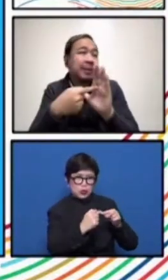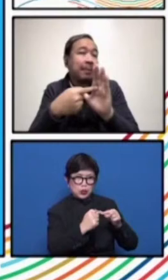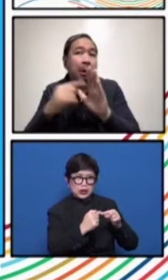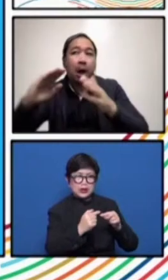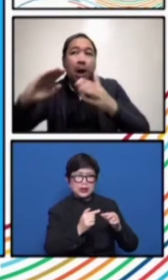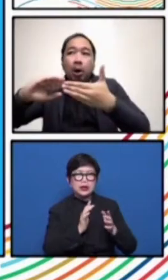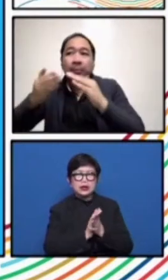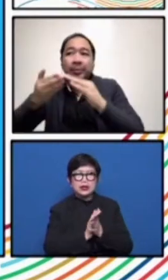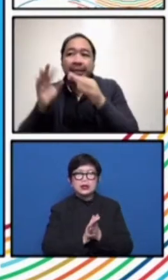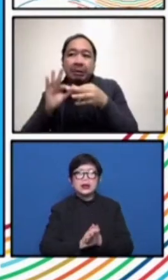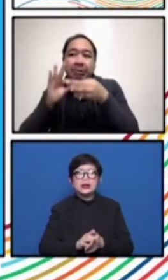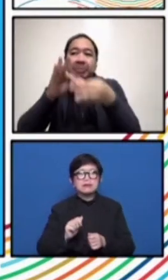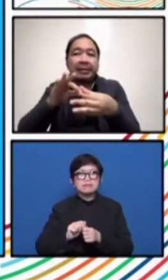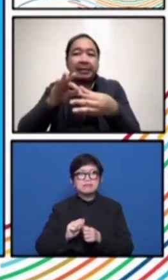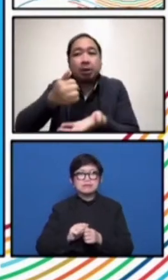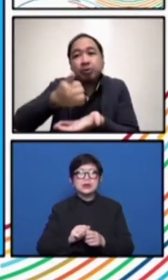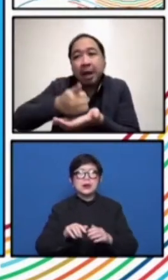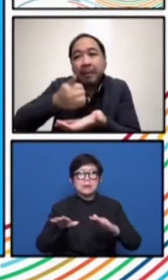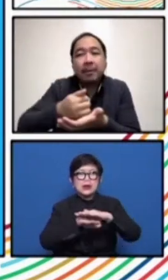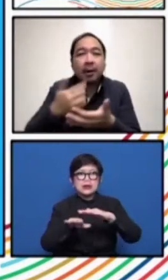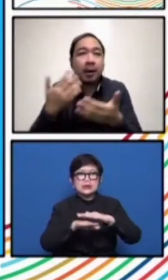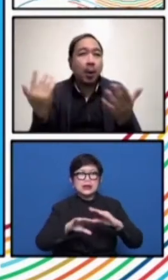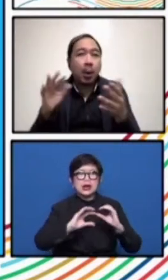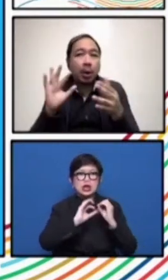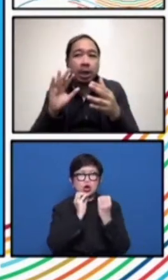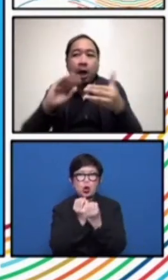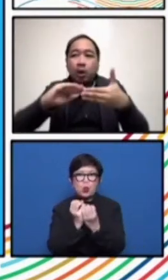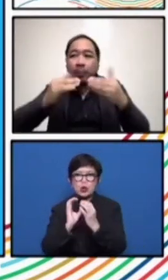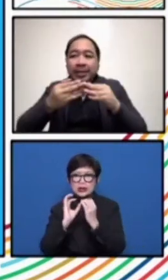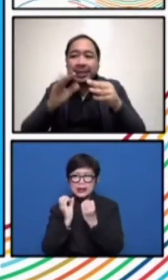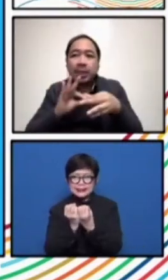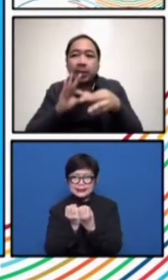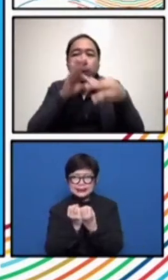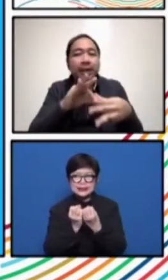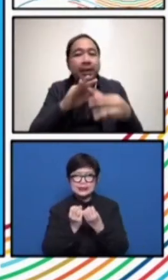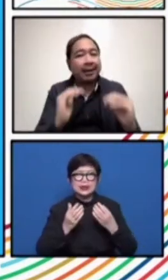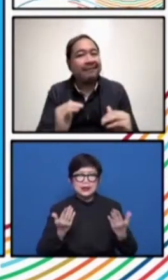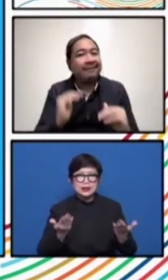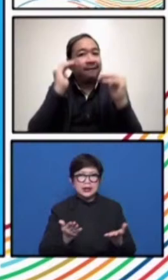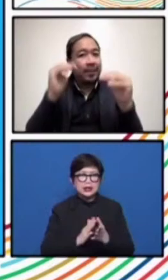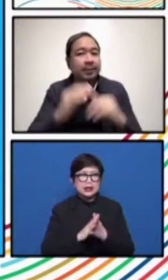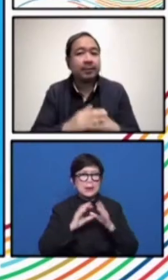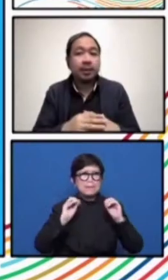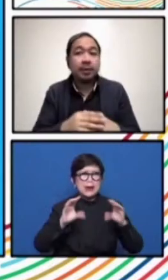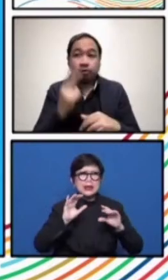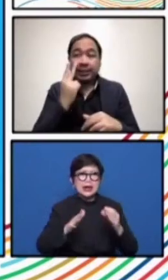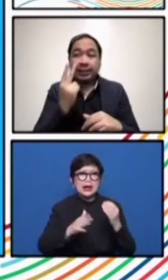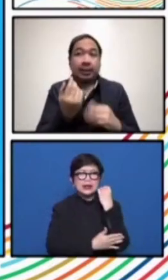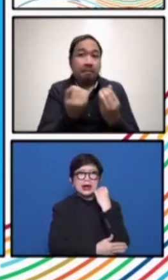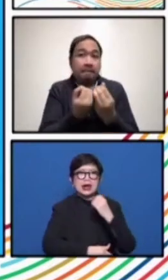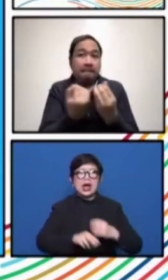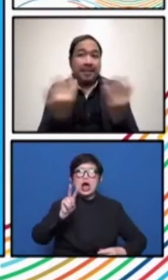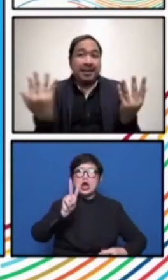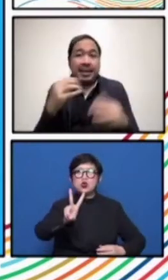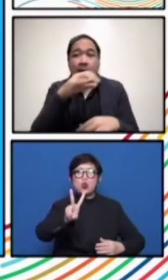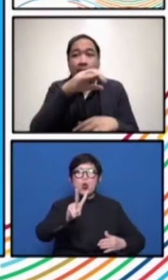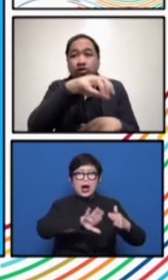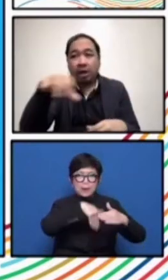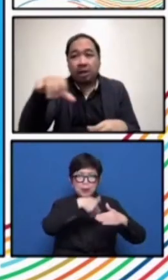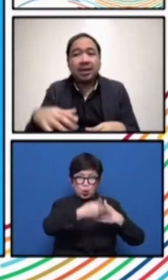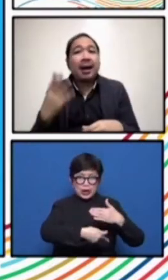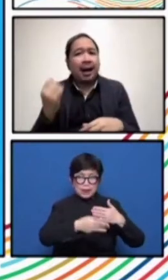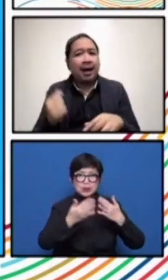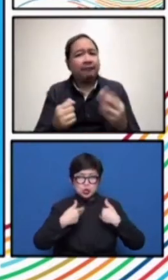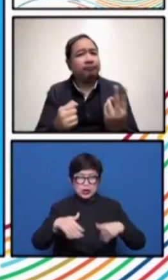community-based inclusive development we are in in many countries you have those two programs that exist but they are not really related